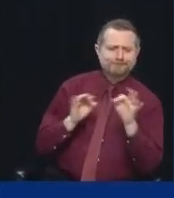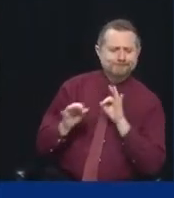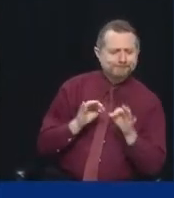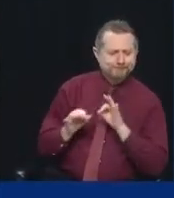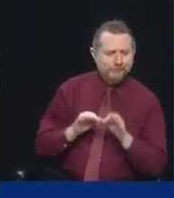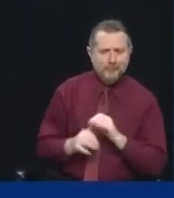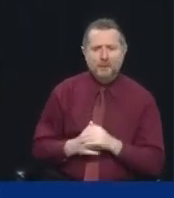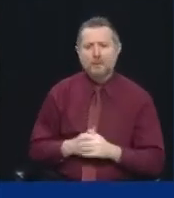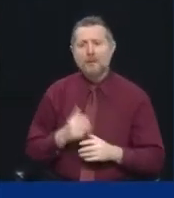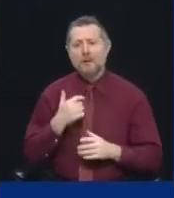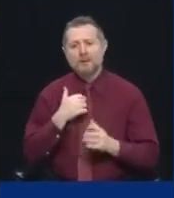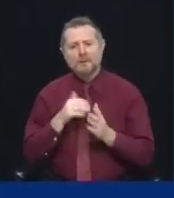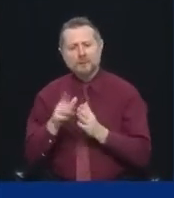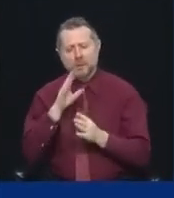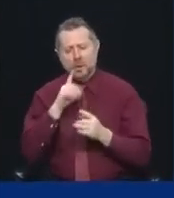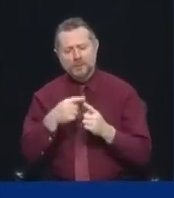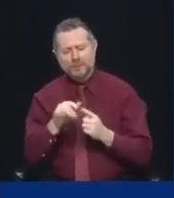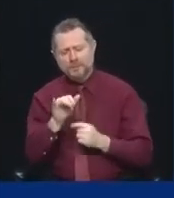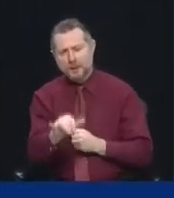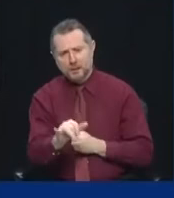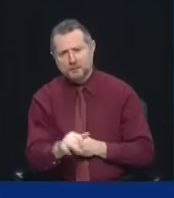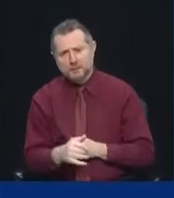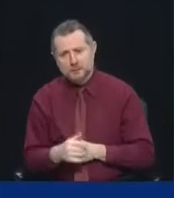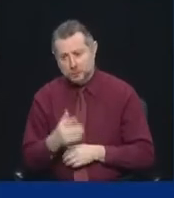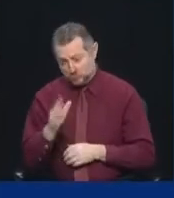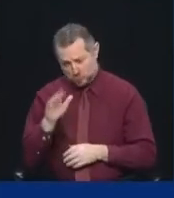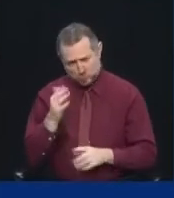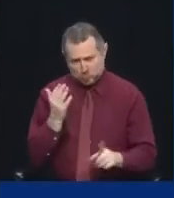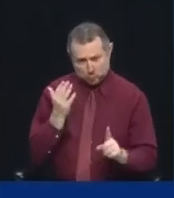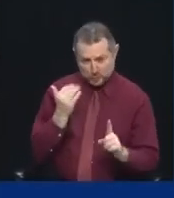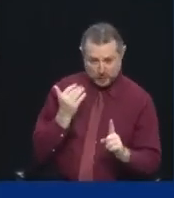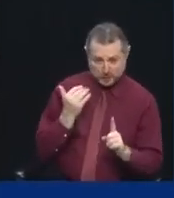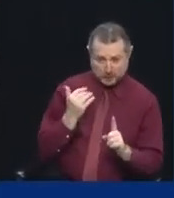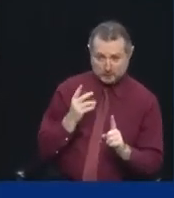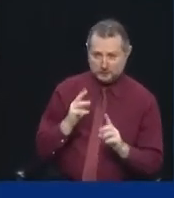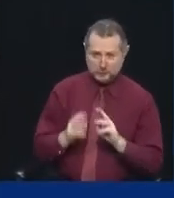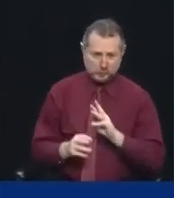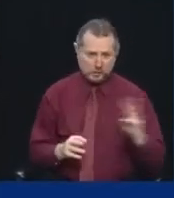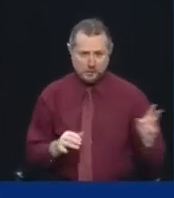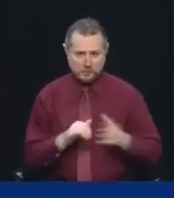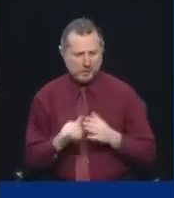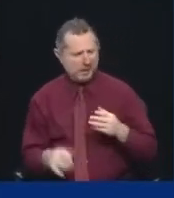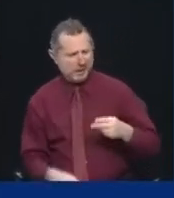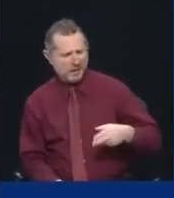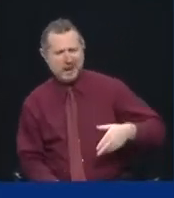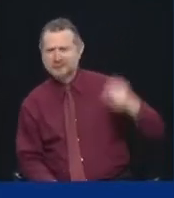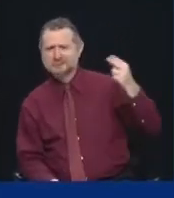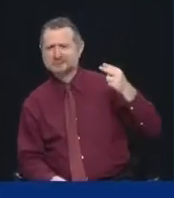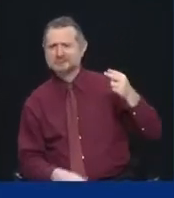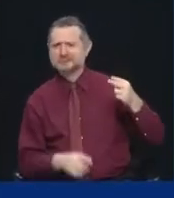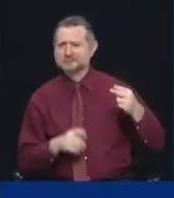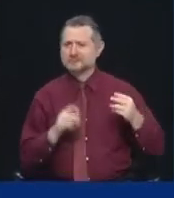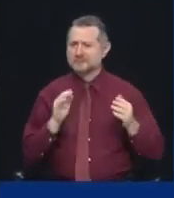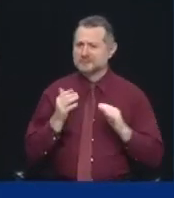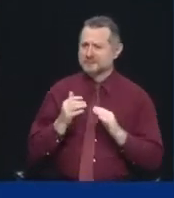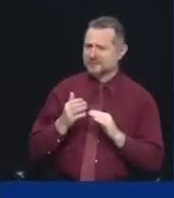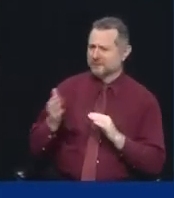often. Why is there such a variance between Western New York and the rest of the